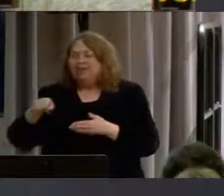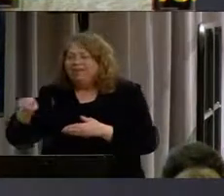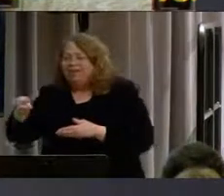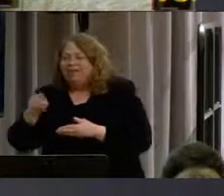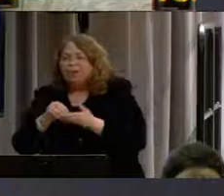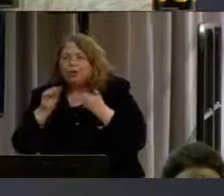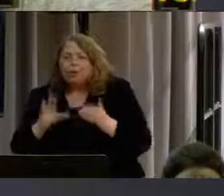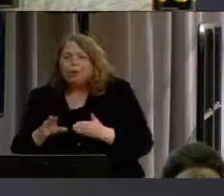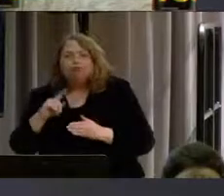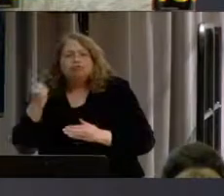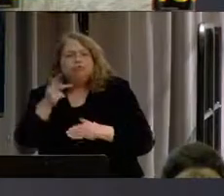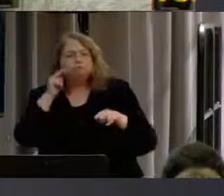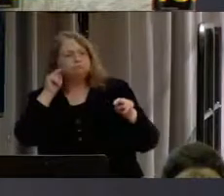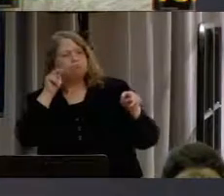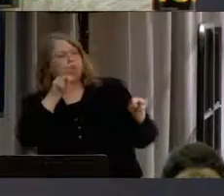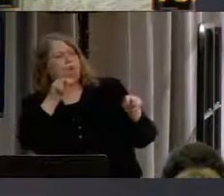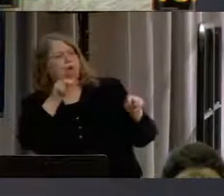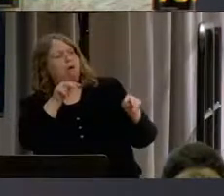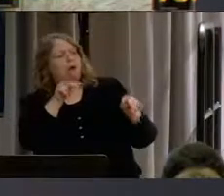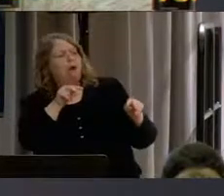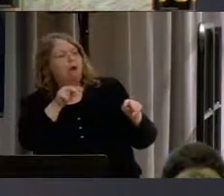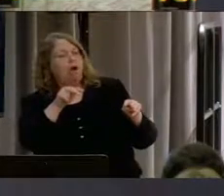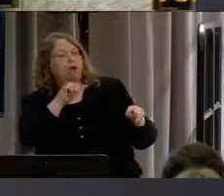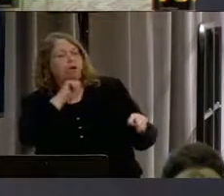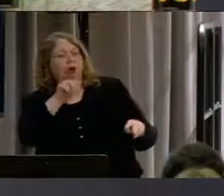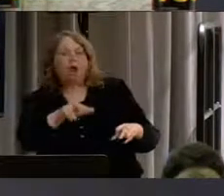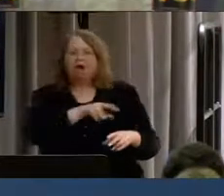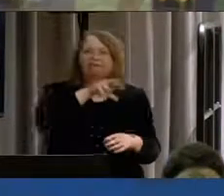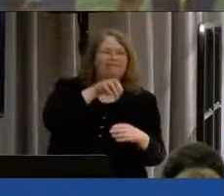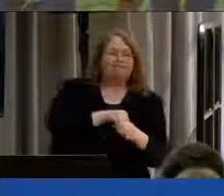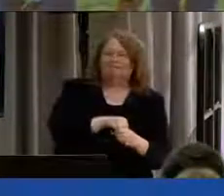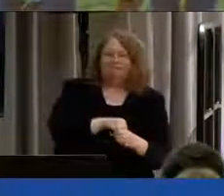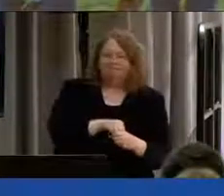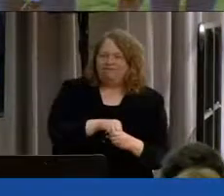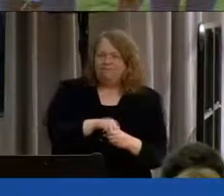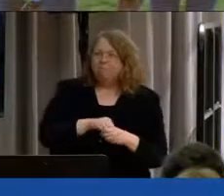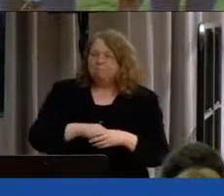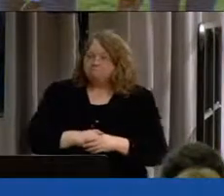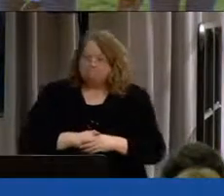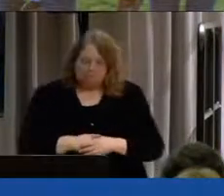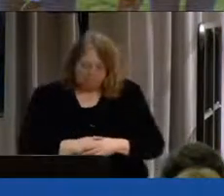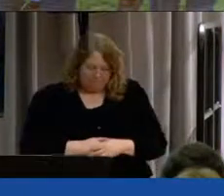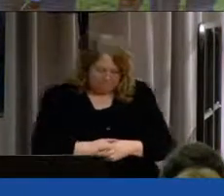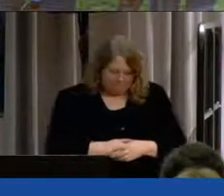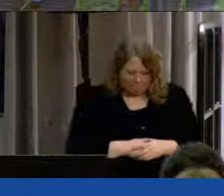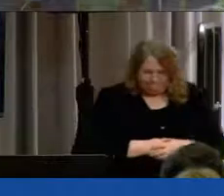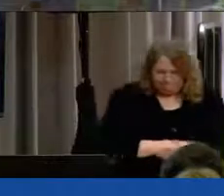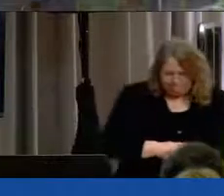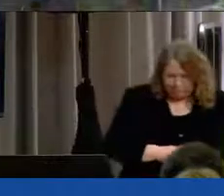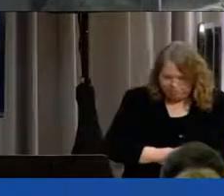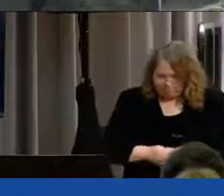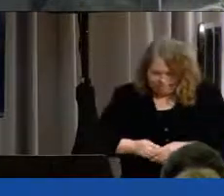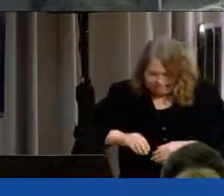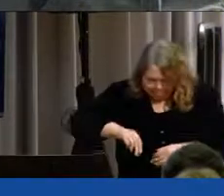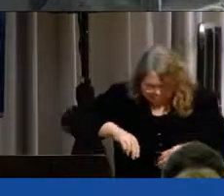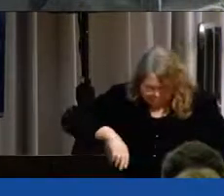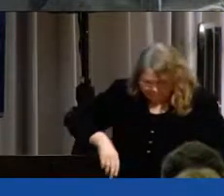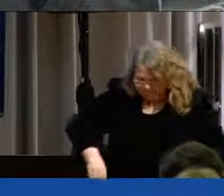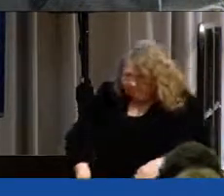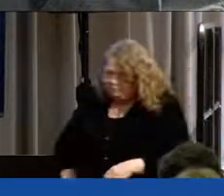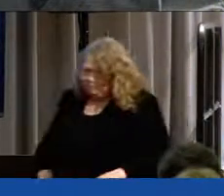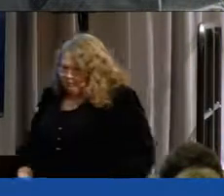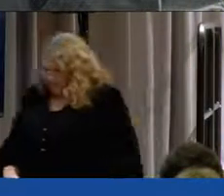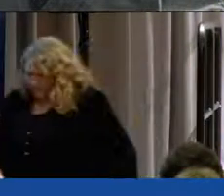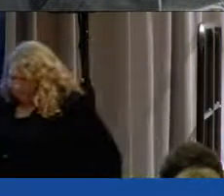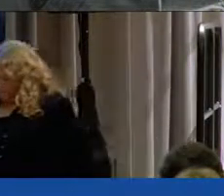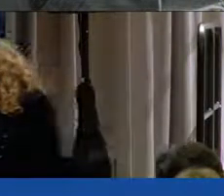many cases rather than protesting. What you might also be unaware of is that many